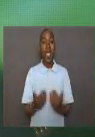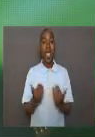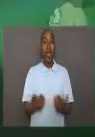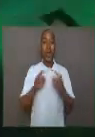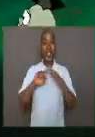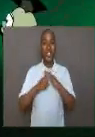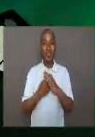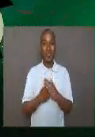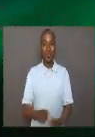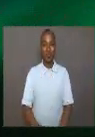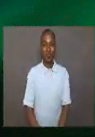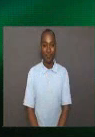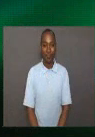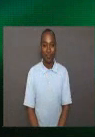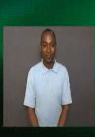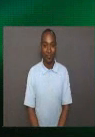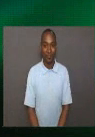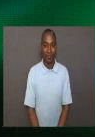begin.